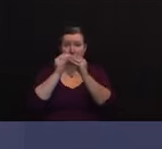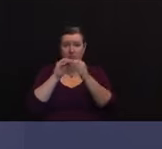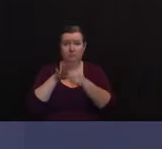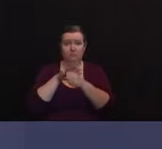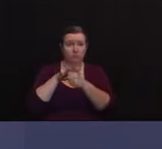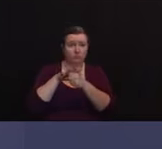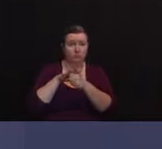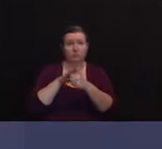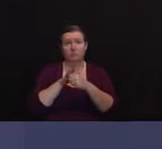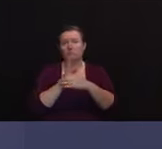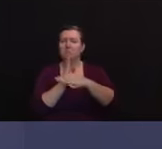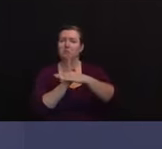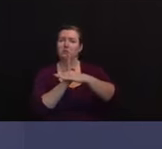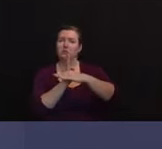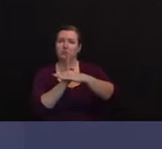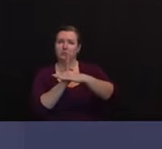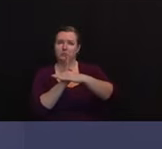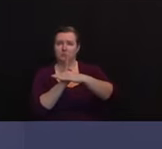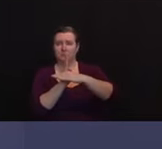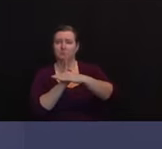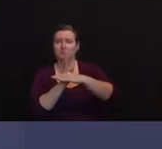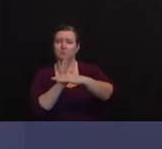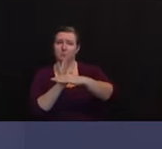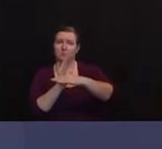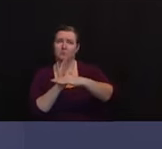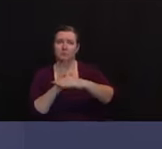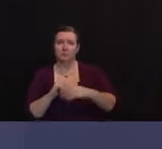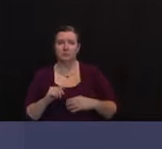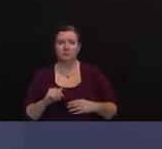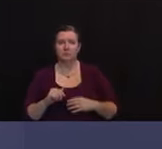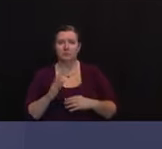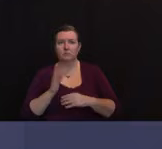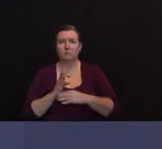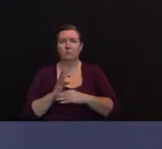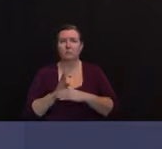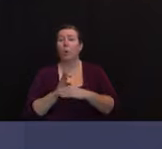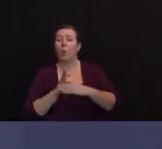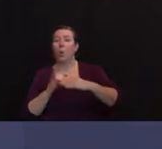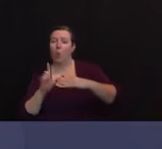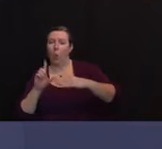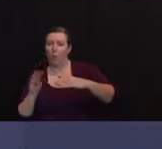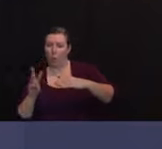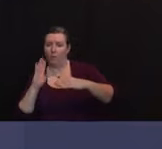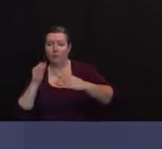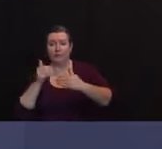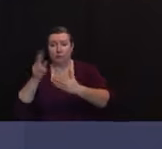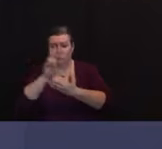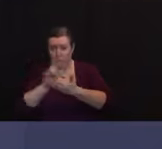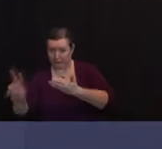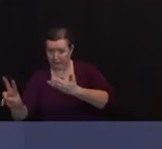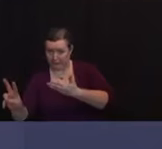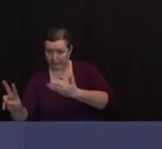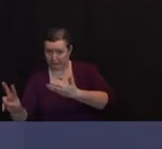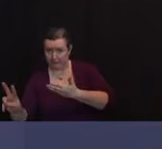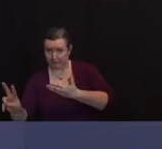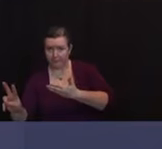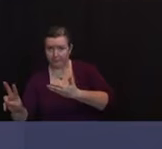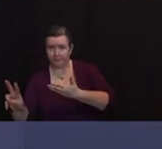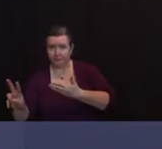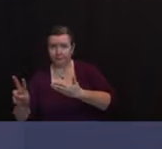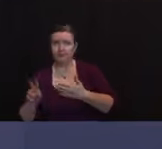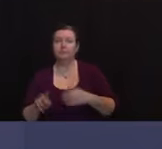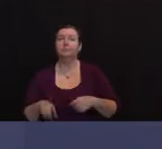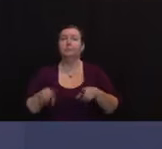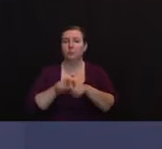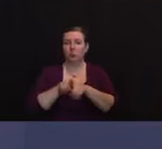of activity for at least 2 weeks, and if the facility can attest that it has met the following